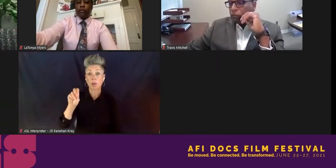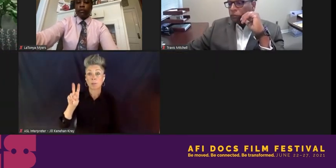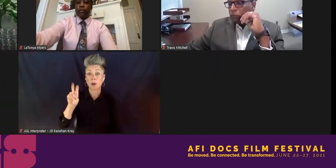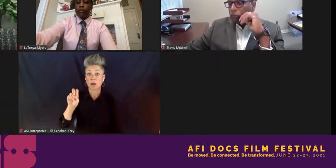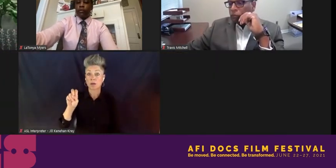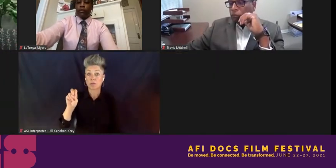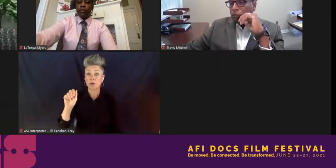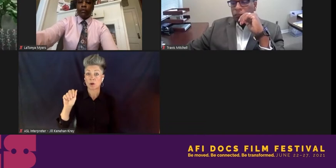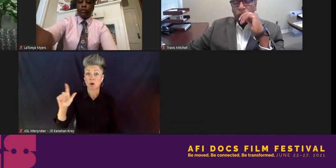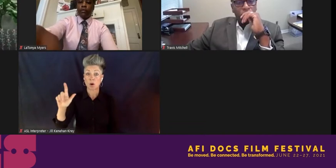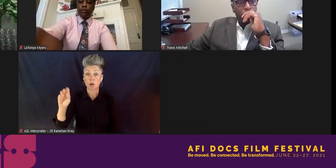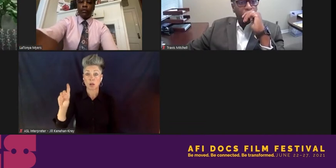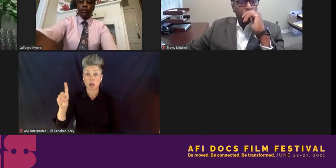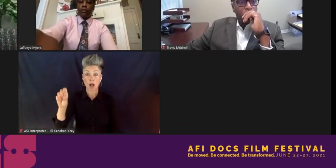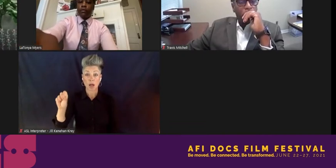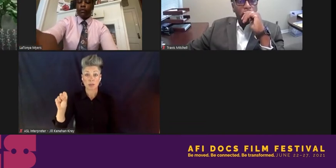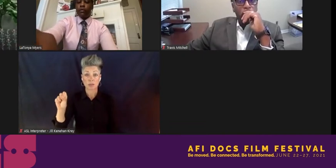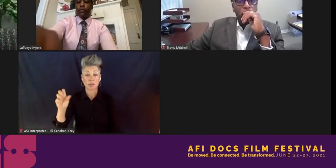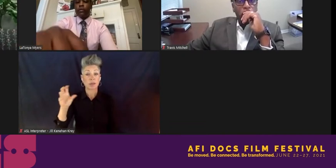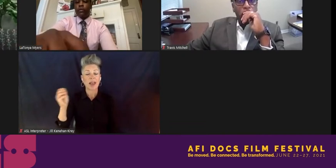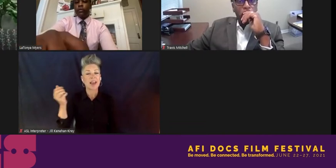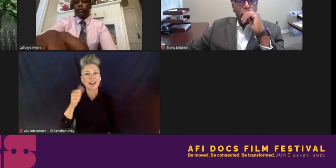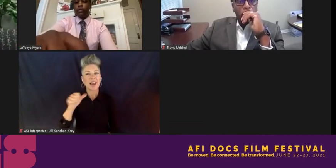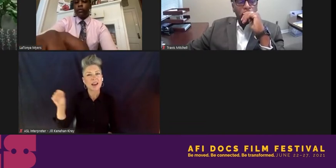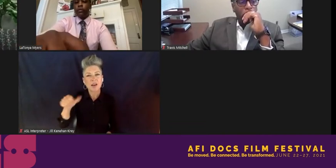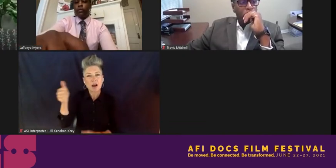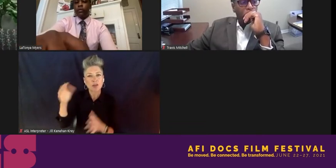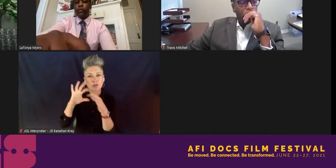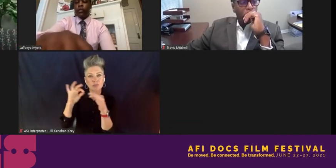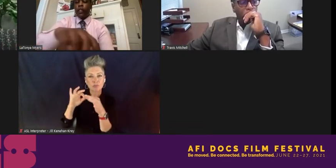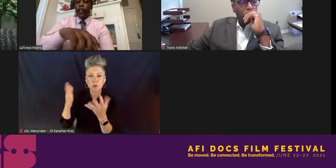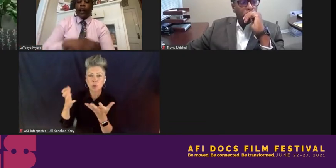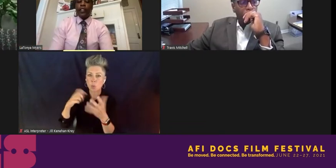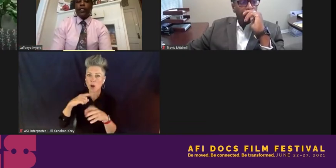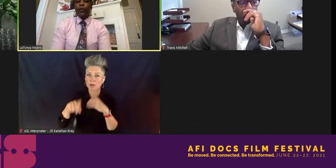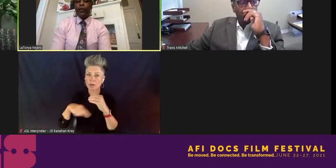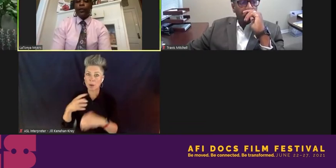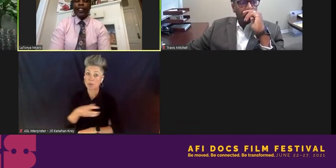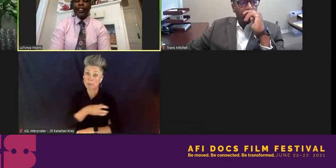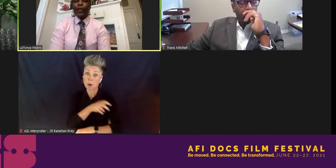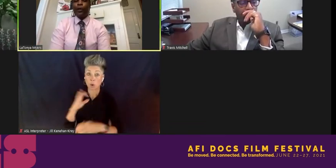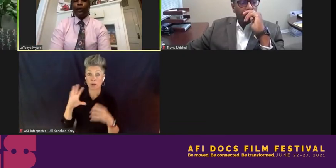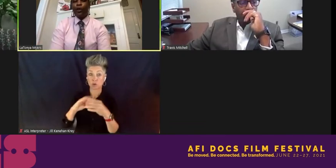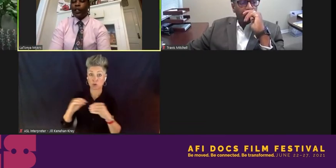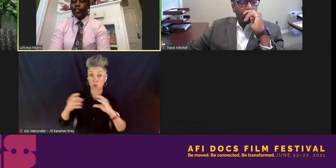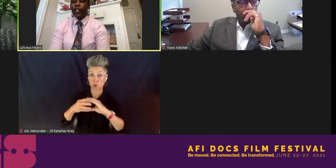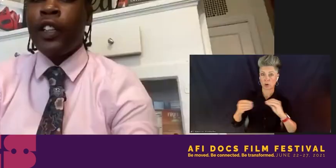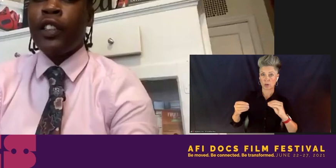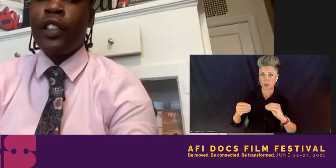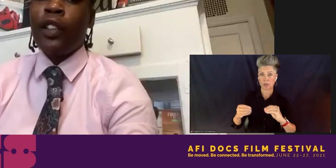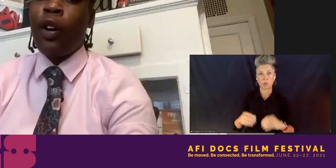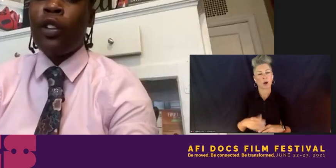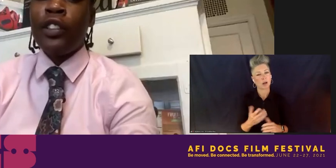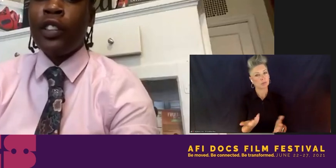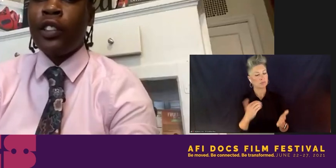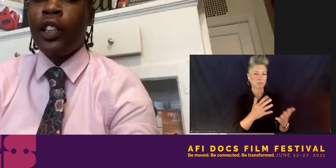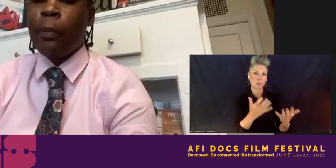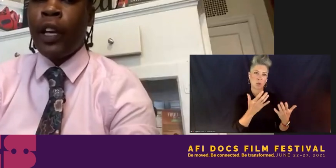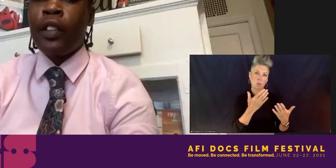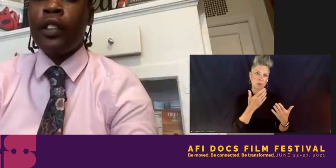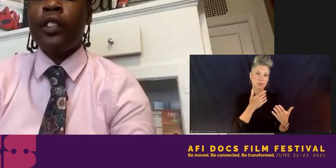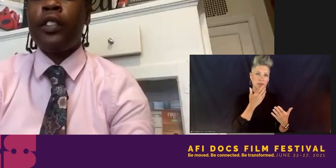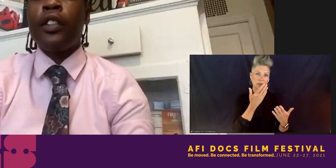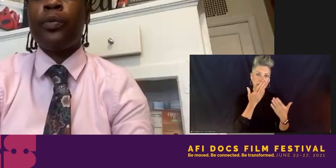else that you'd like us to know about the power of story. I just want to say thank you so much, Sherry, and all these